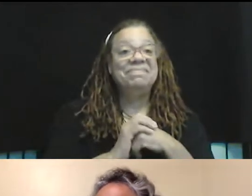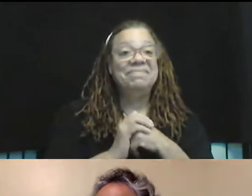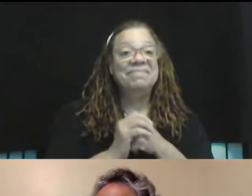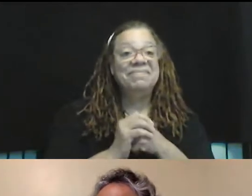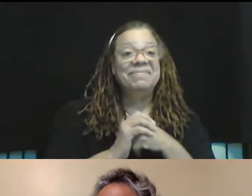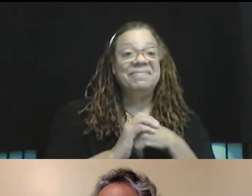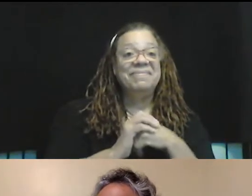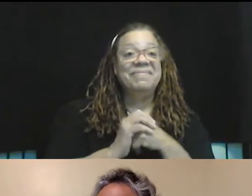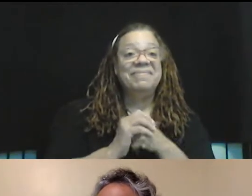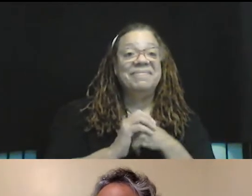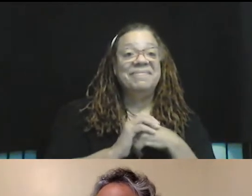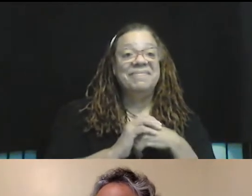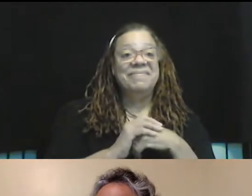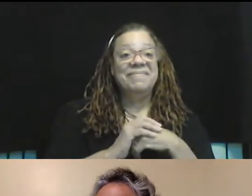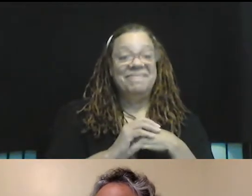yeah.